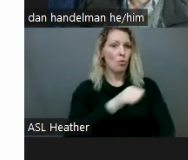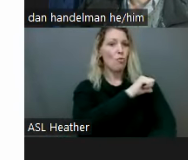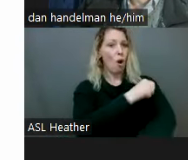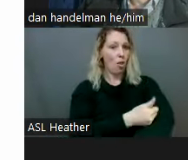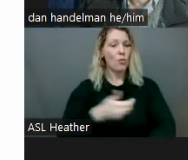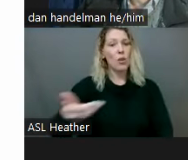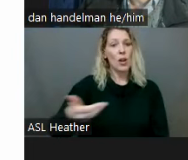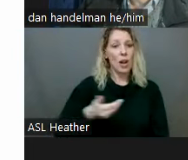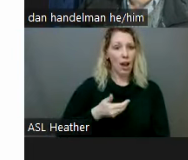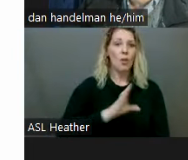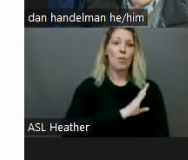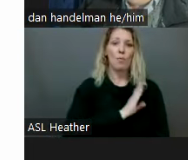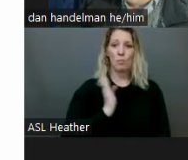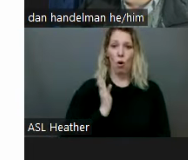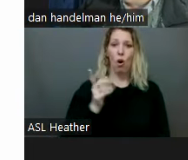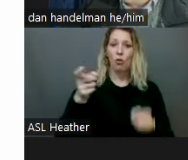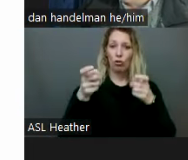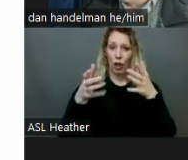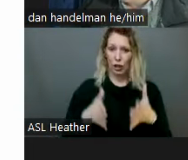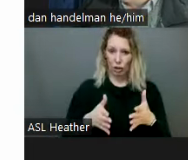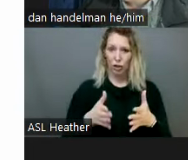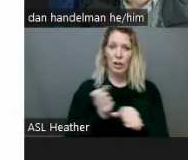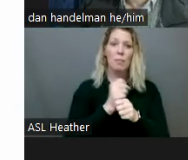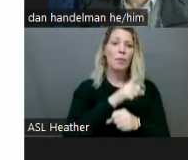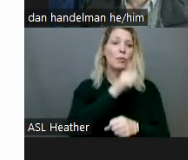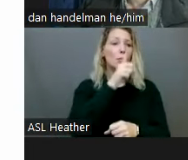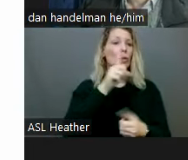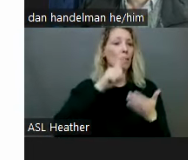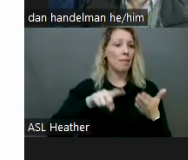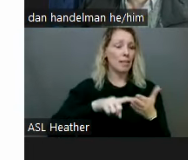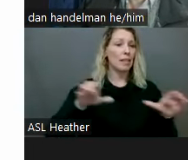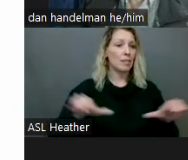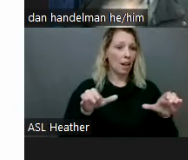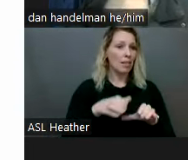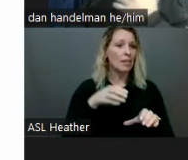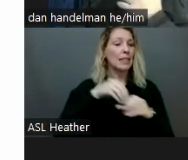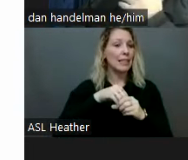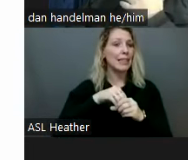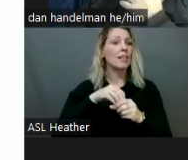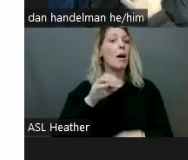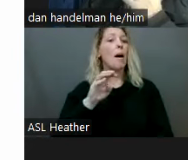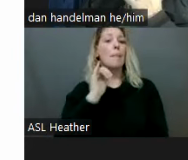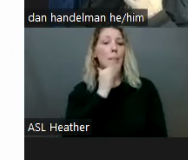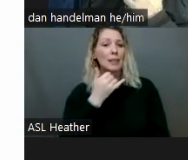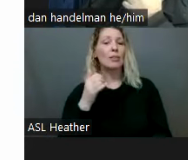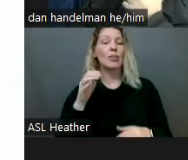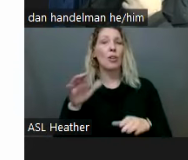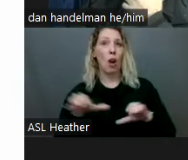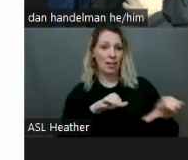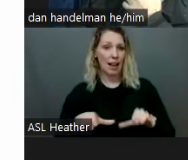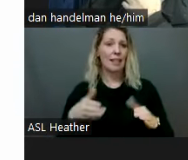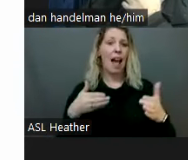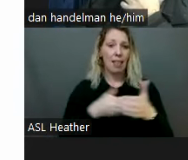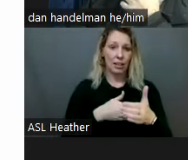to hire the board's director, ensure investigations are conducted into misconduct allegations, and to